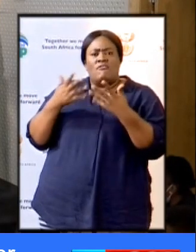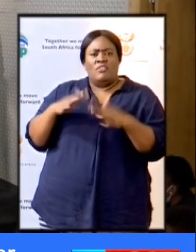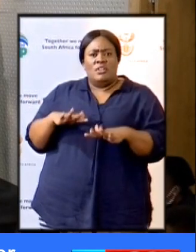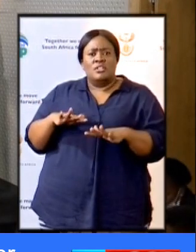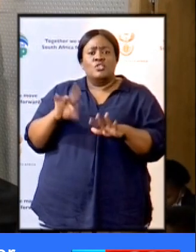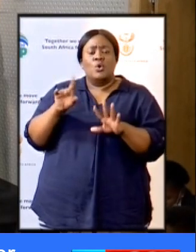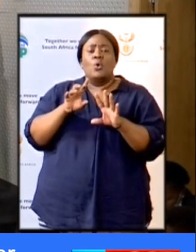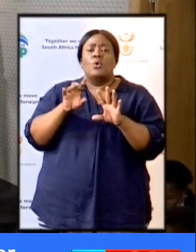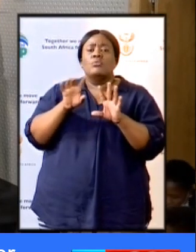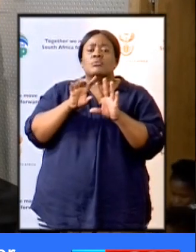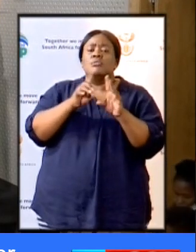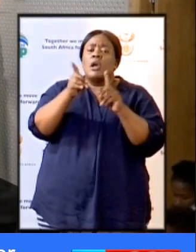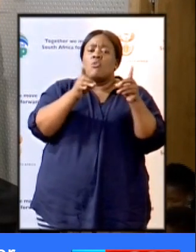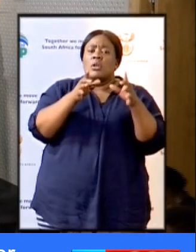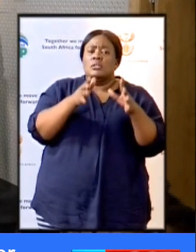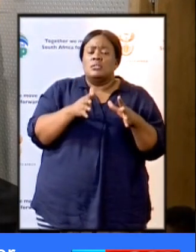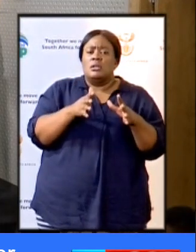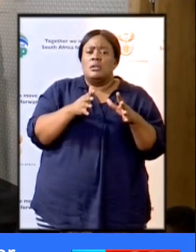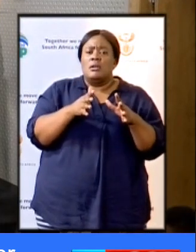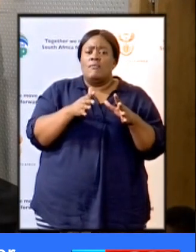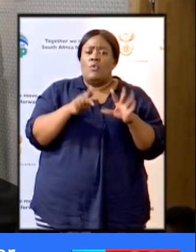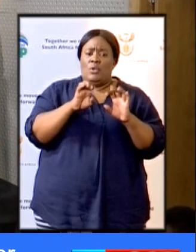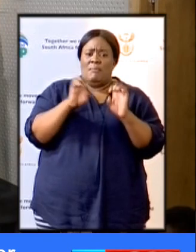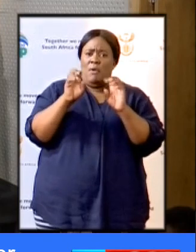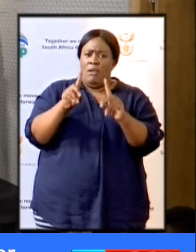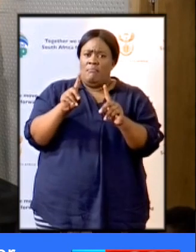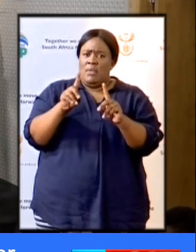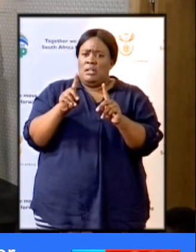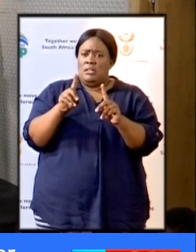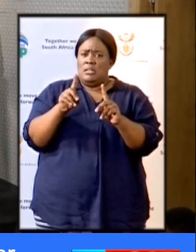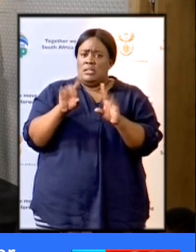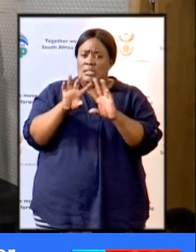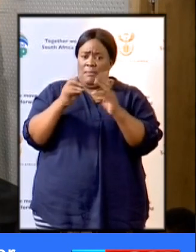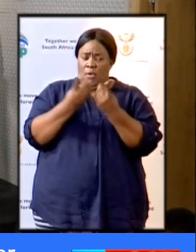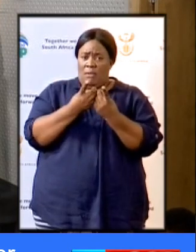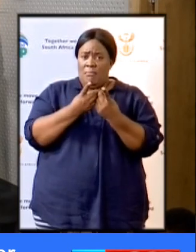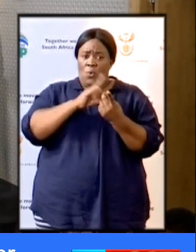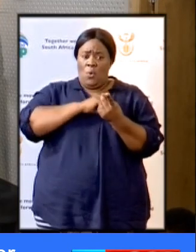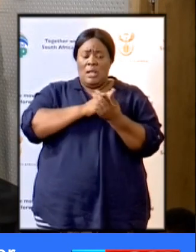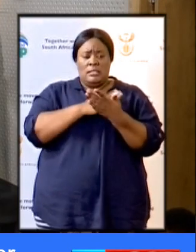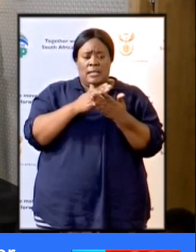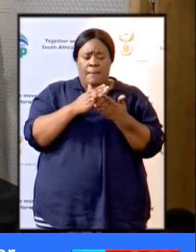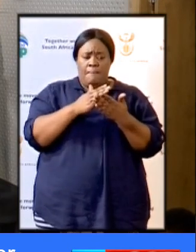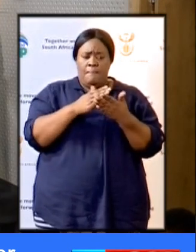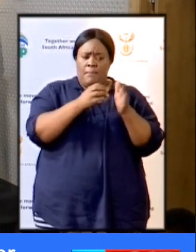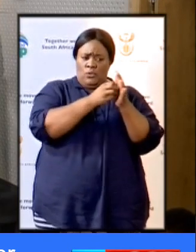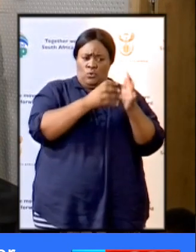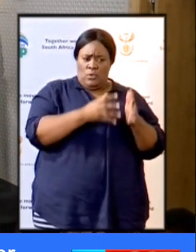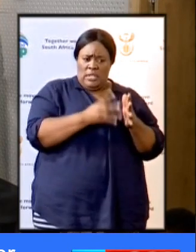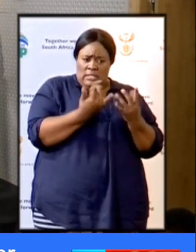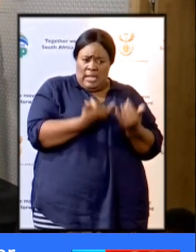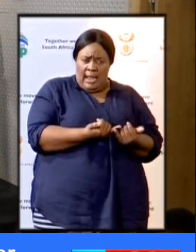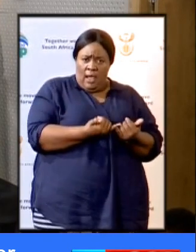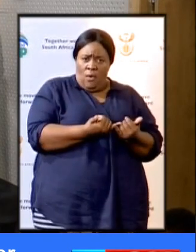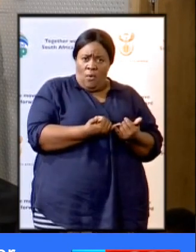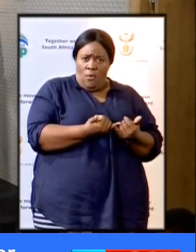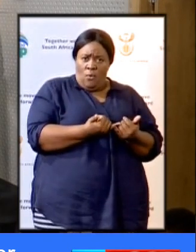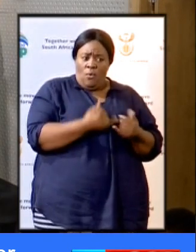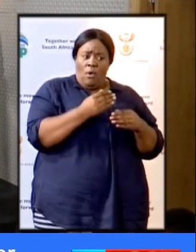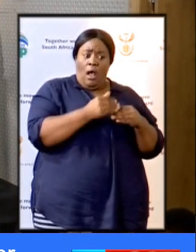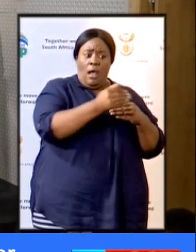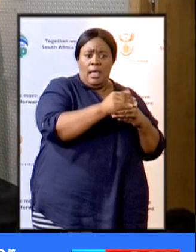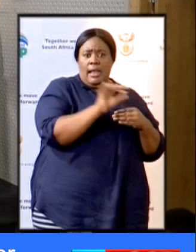from the department to institution been? Because it may seem that some students are now ahead of